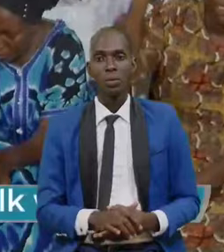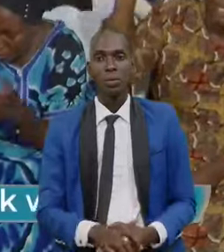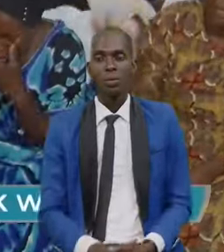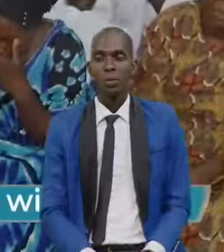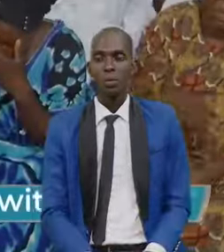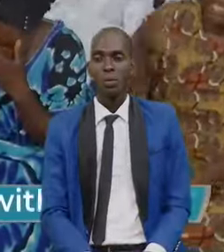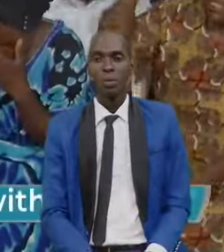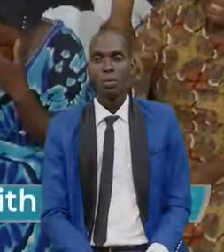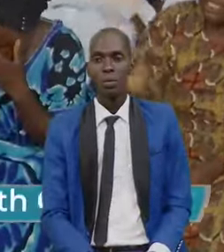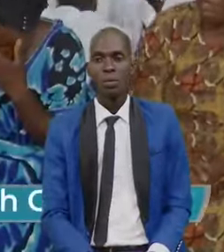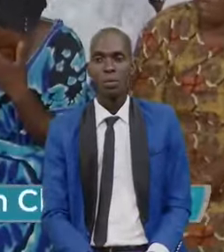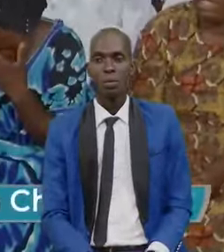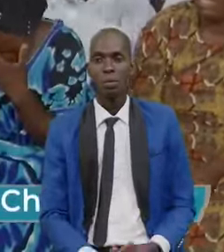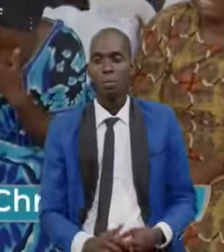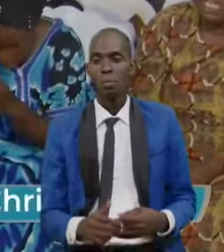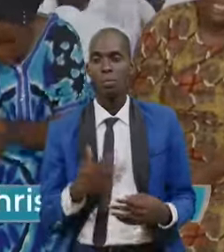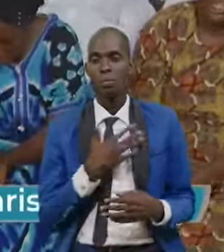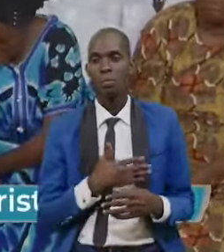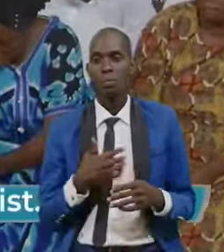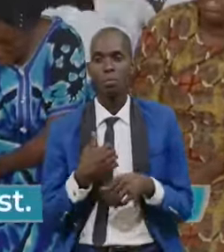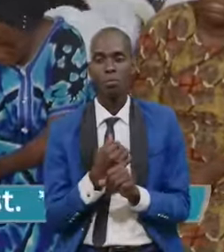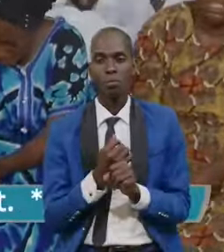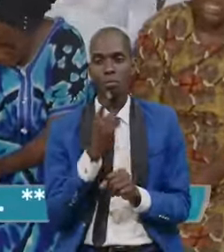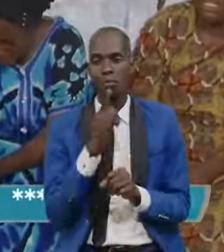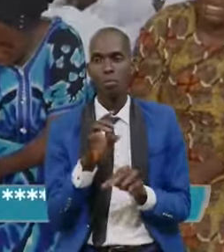Make sure the right thing is done.